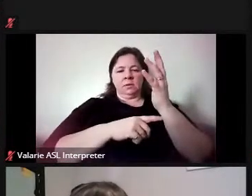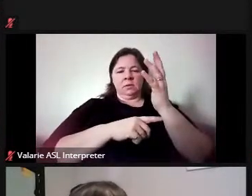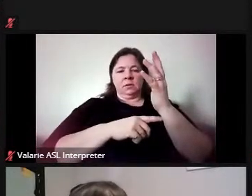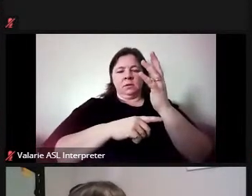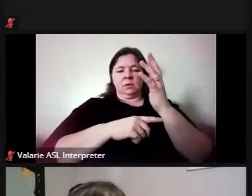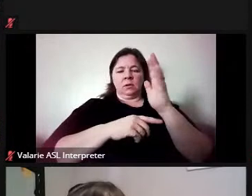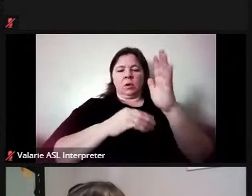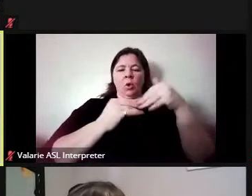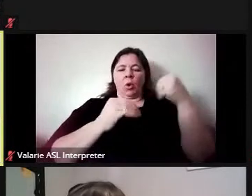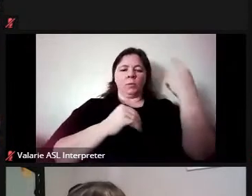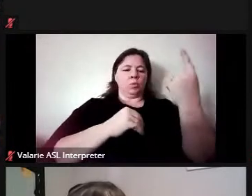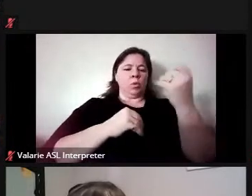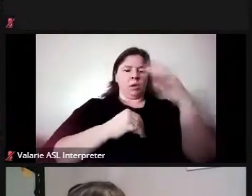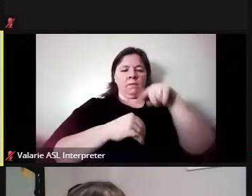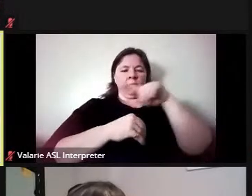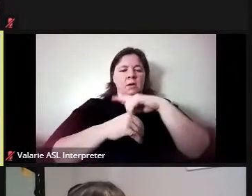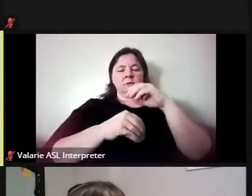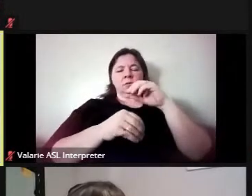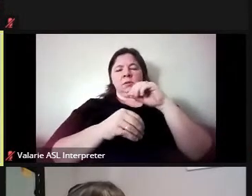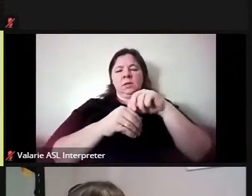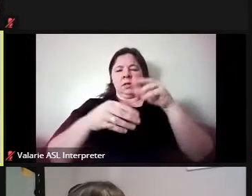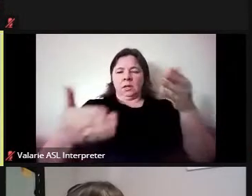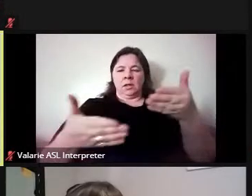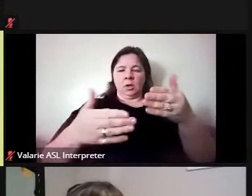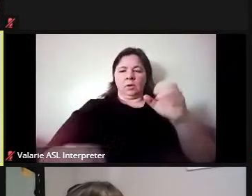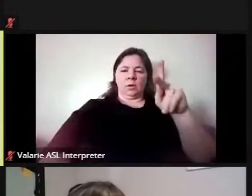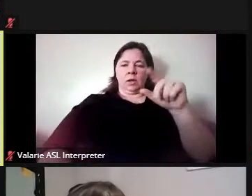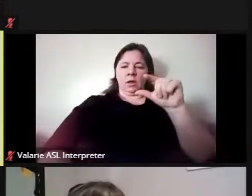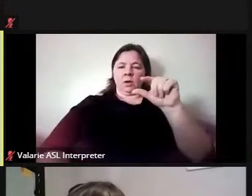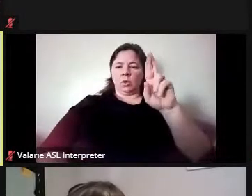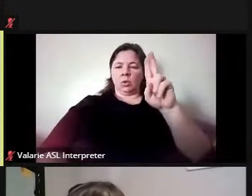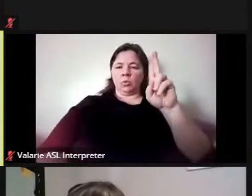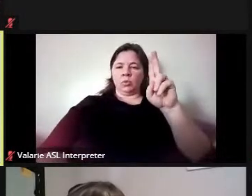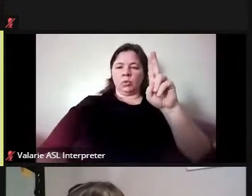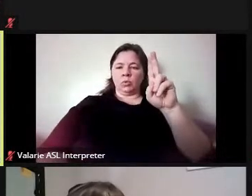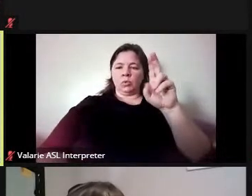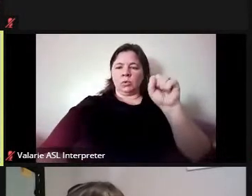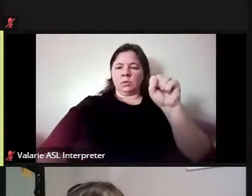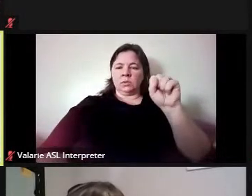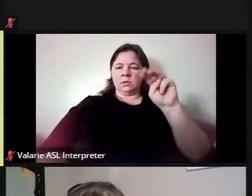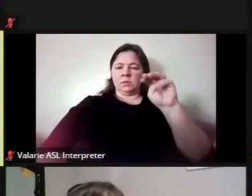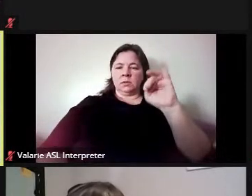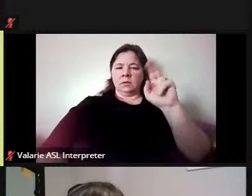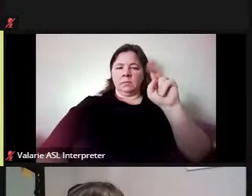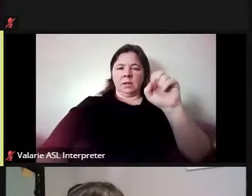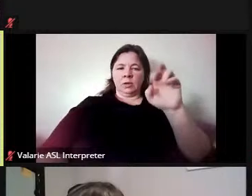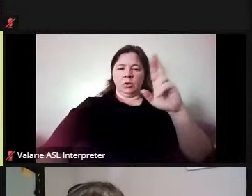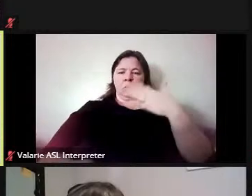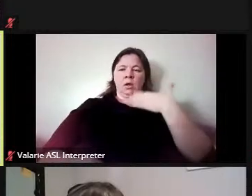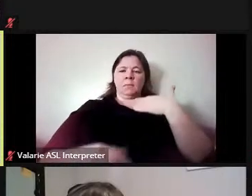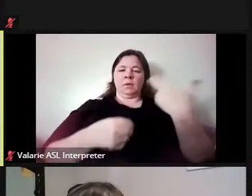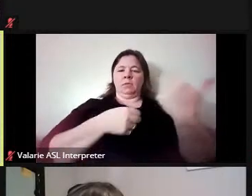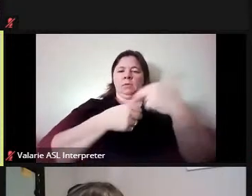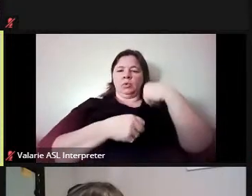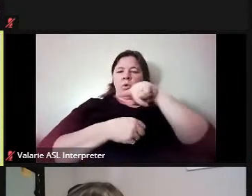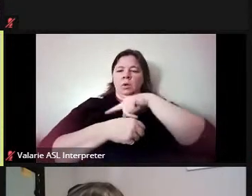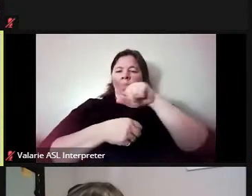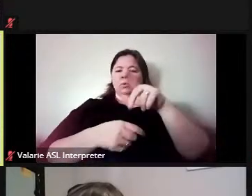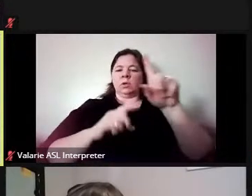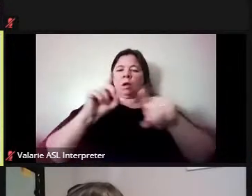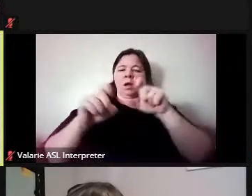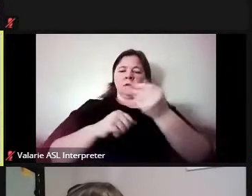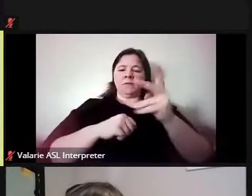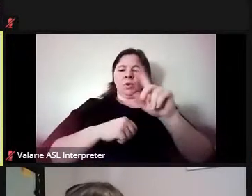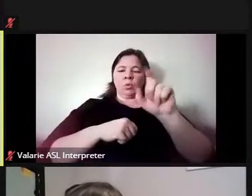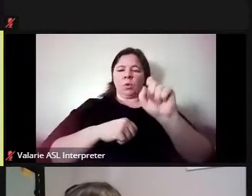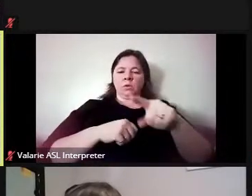almost 1 hour. Okay, yeah. Not a problem. Okay, GURSMINDER, I'm glad you joined us. We just want to know a little, obviously we'll ask you a few questions.